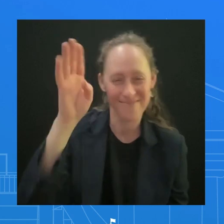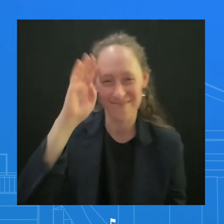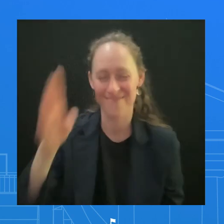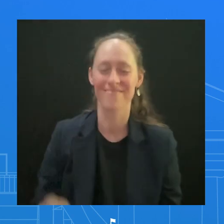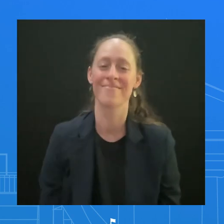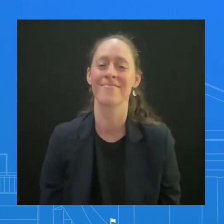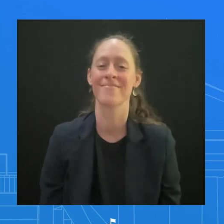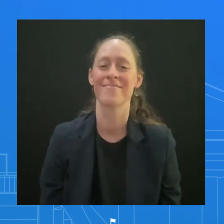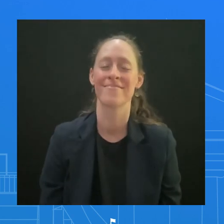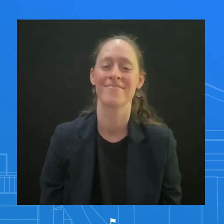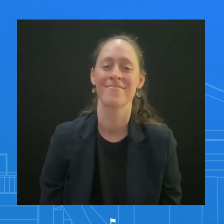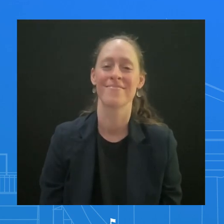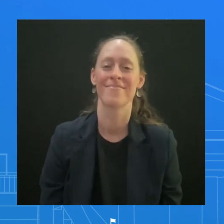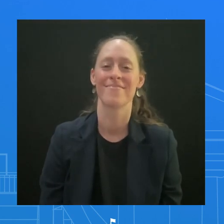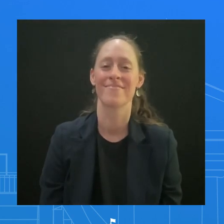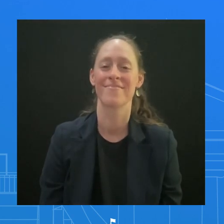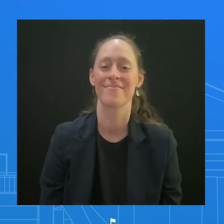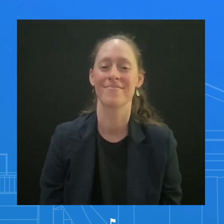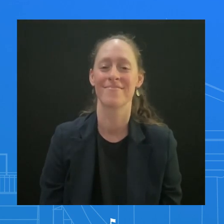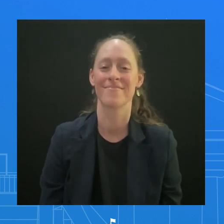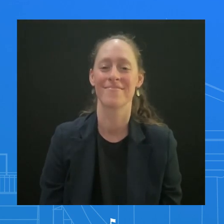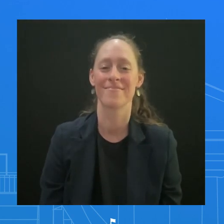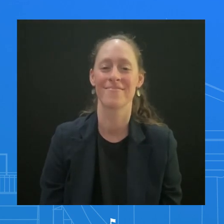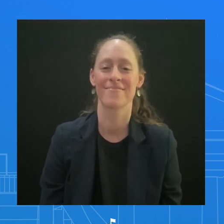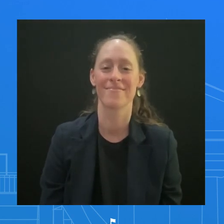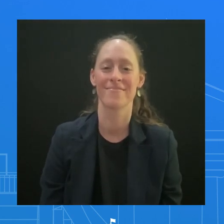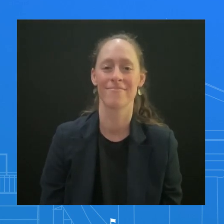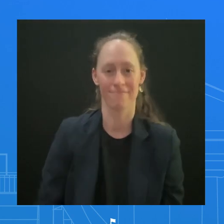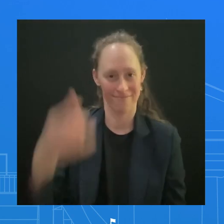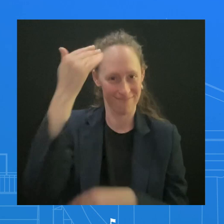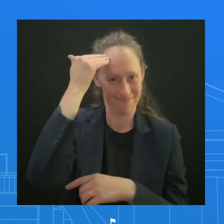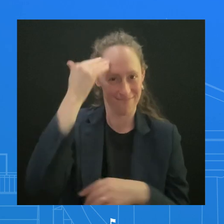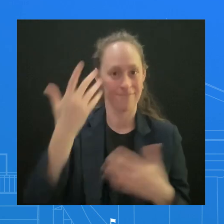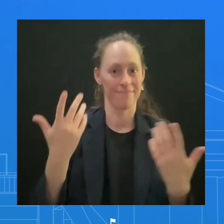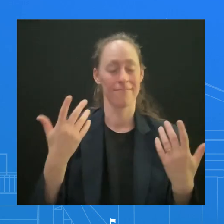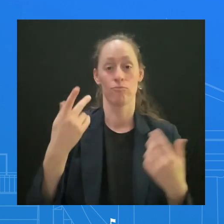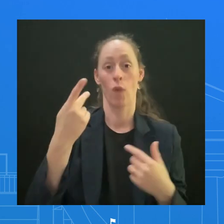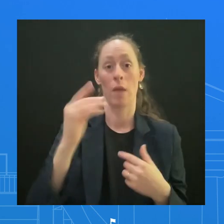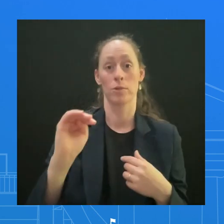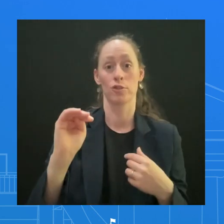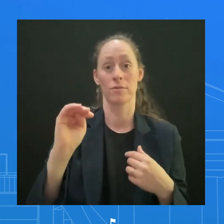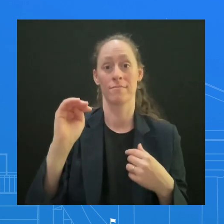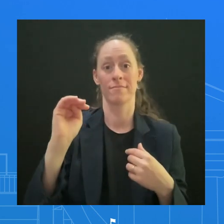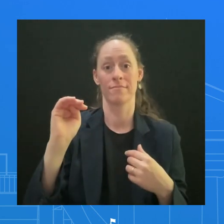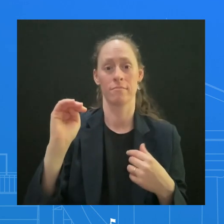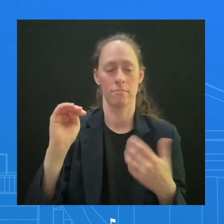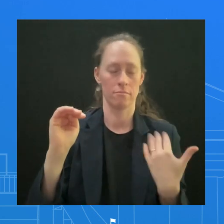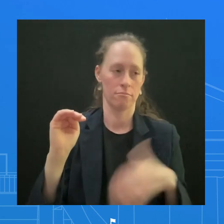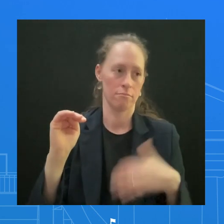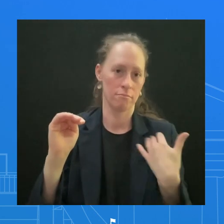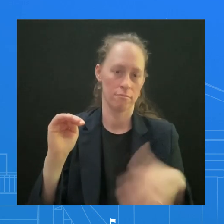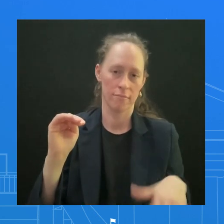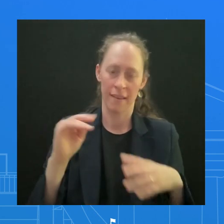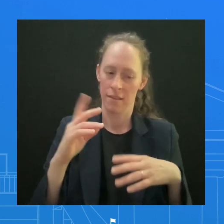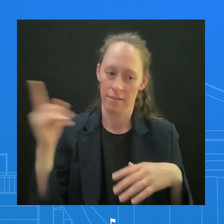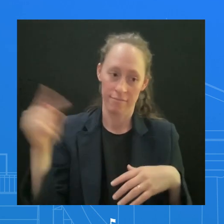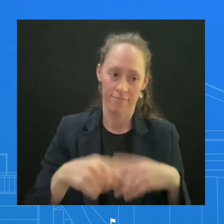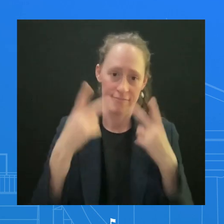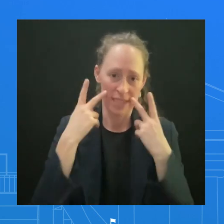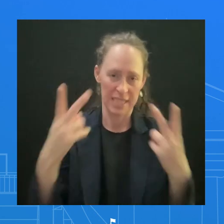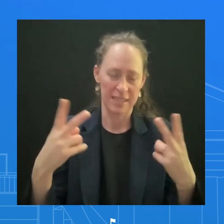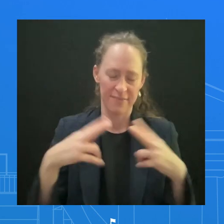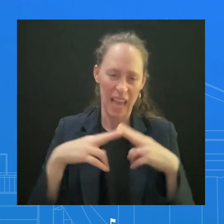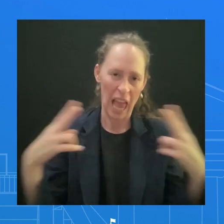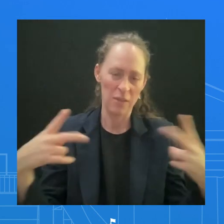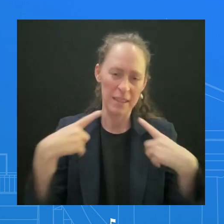I think, as you know, Prime Minister Modi just concluded a very successful official state visit here to the White House. This morning, the President and the Prime Minister